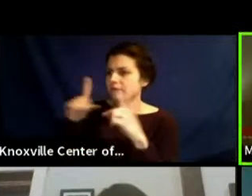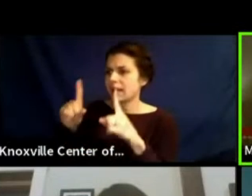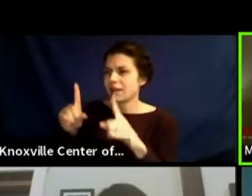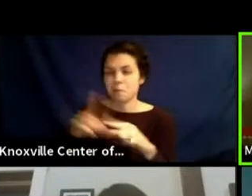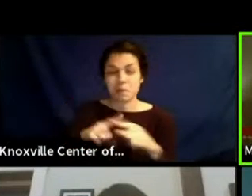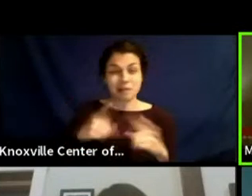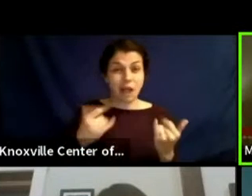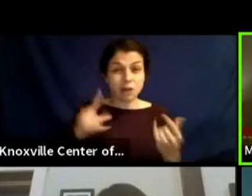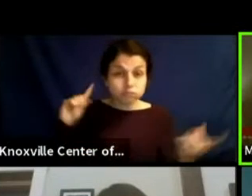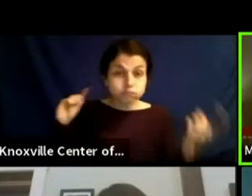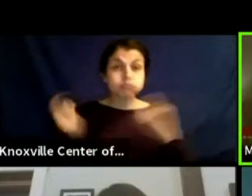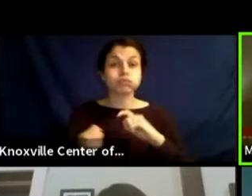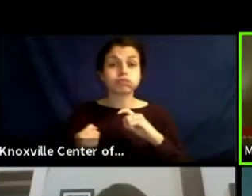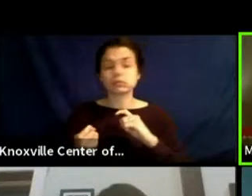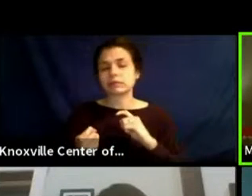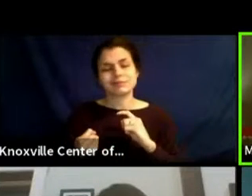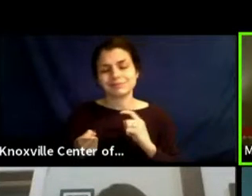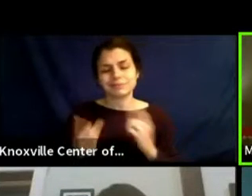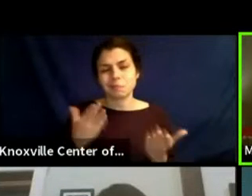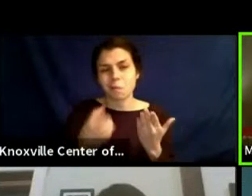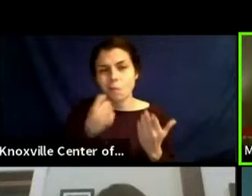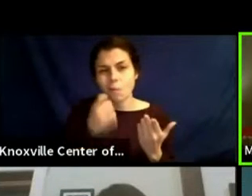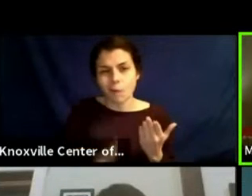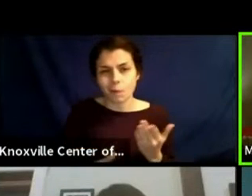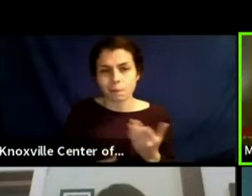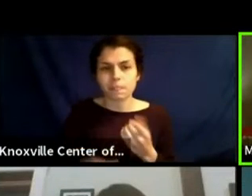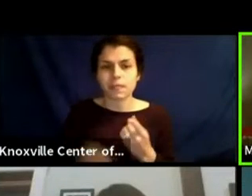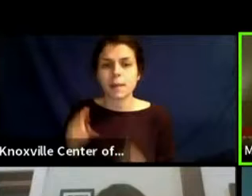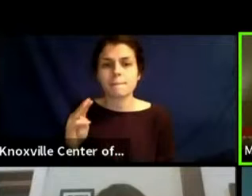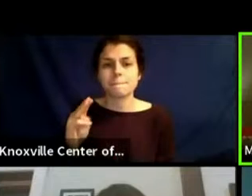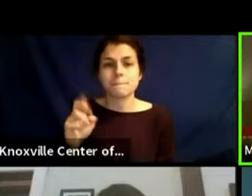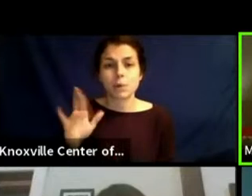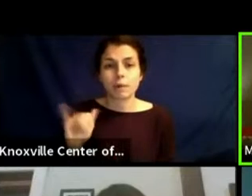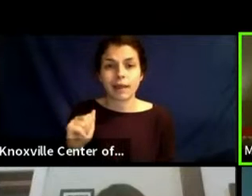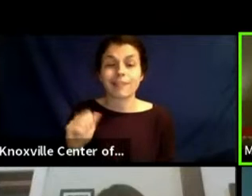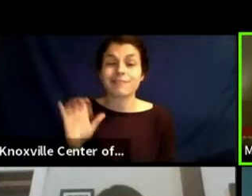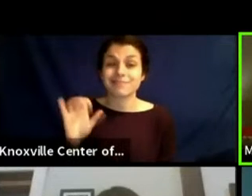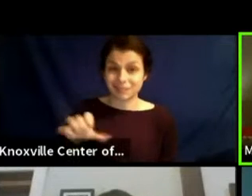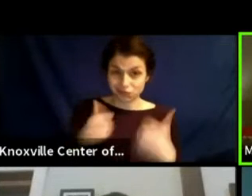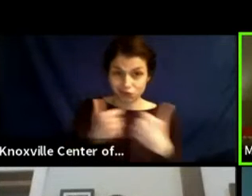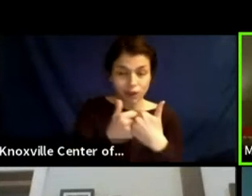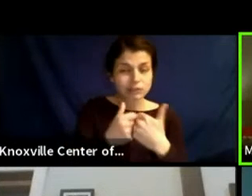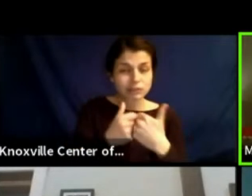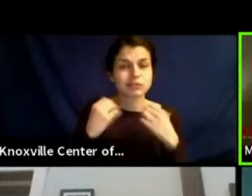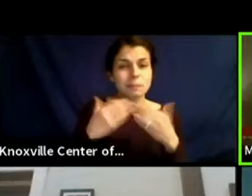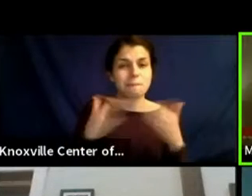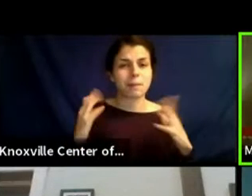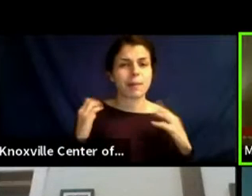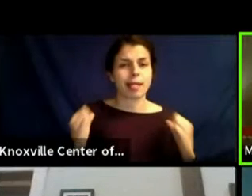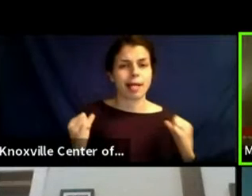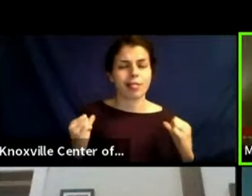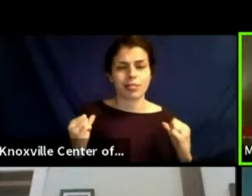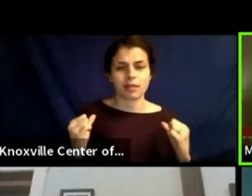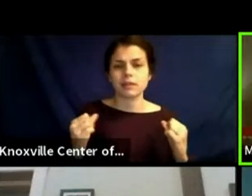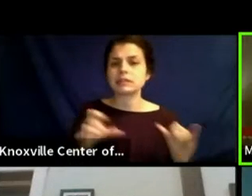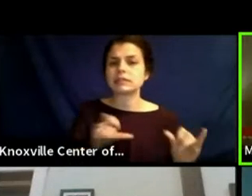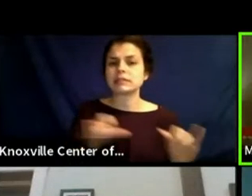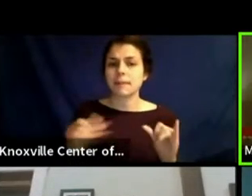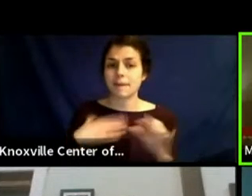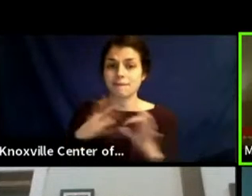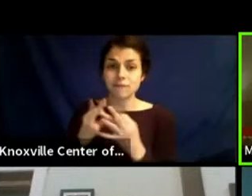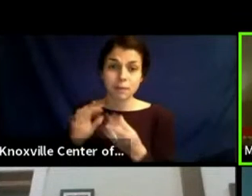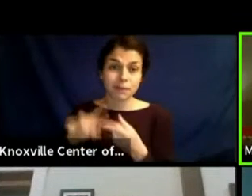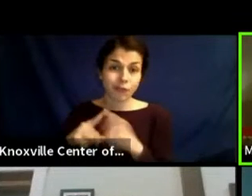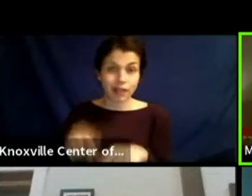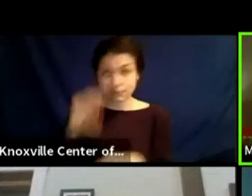Yeah, this is Maria. That's the challenge of public health measures. Kind of like the analogy I use with my family and friends is it's